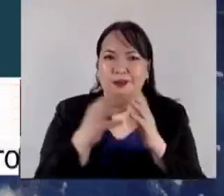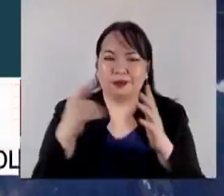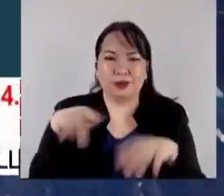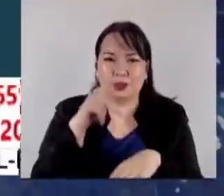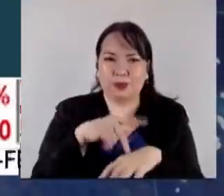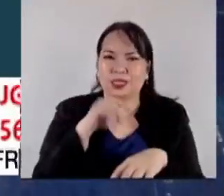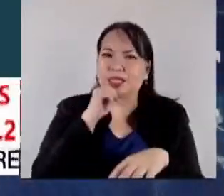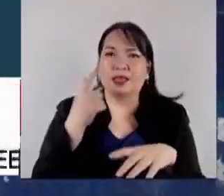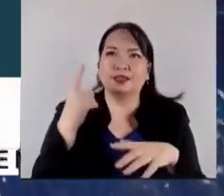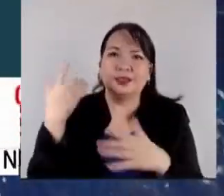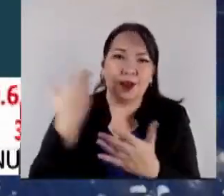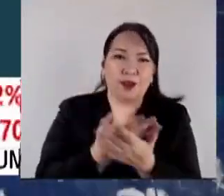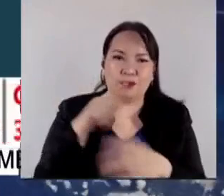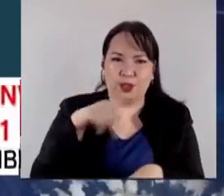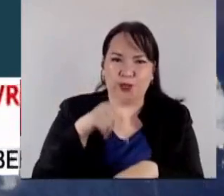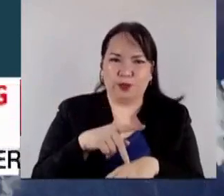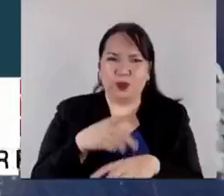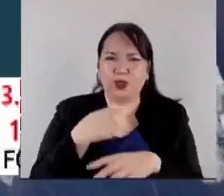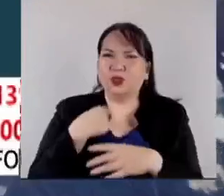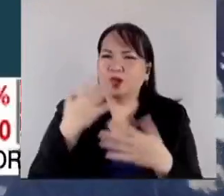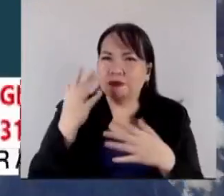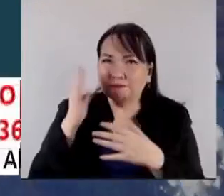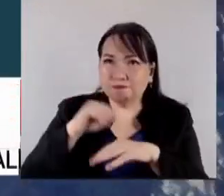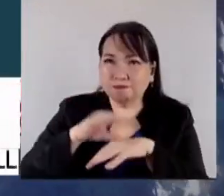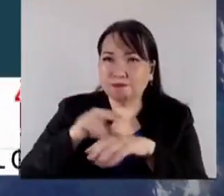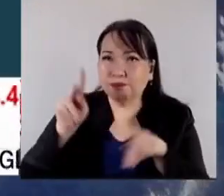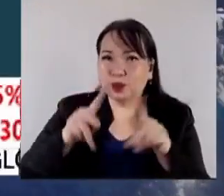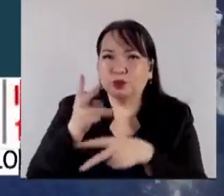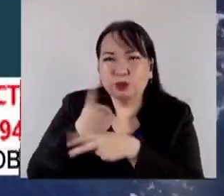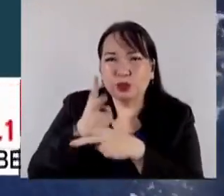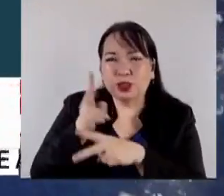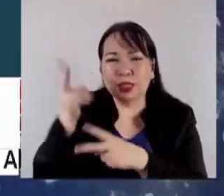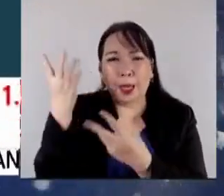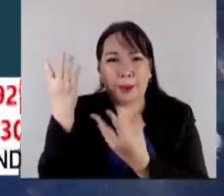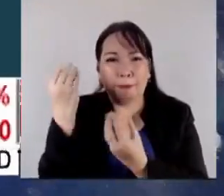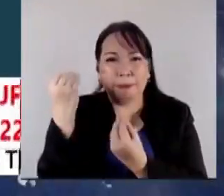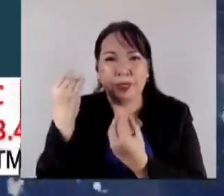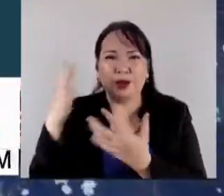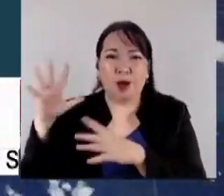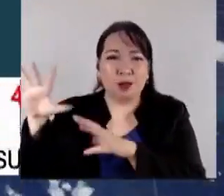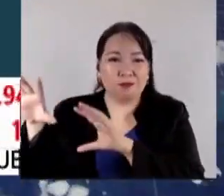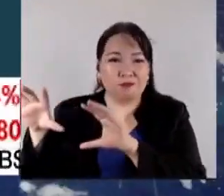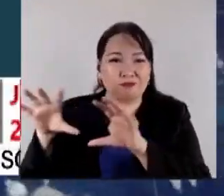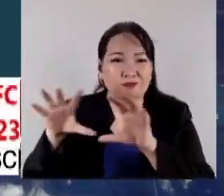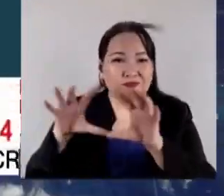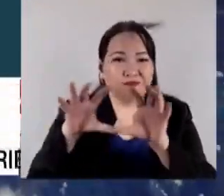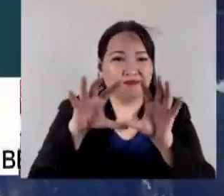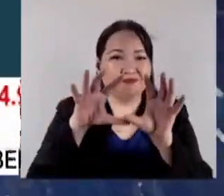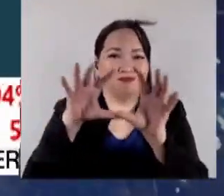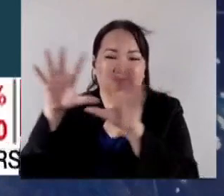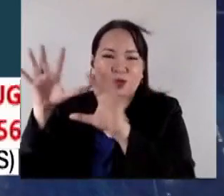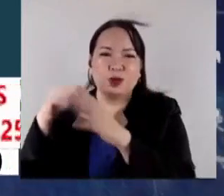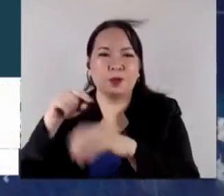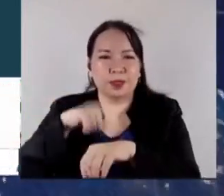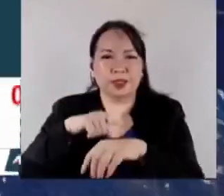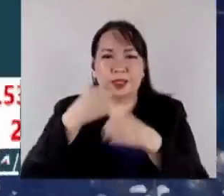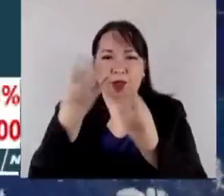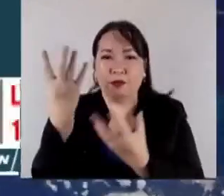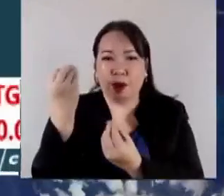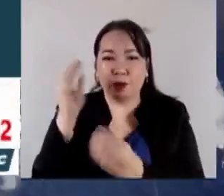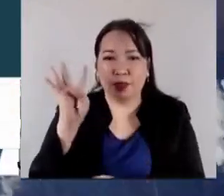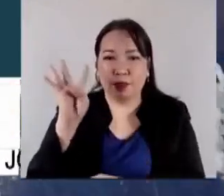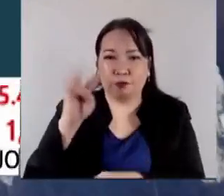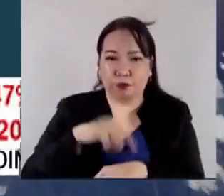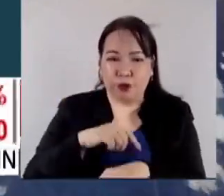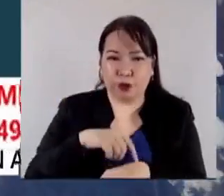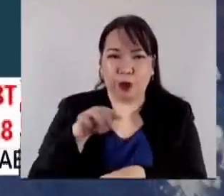continue monitor for updates, and it will be issued at around 4 p.m. this afternoon. And for